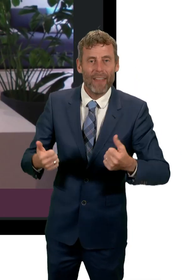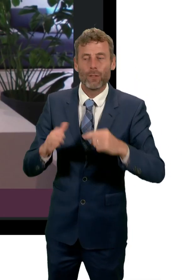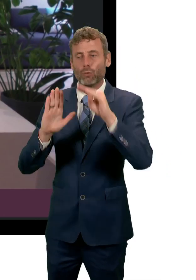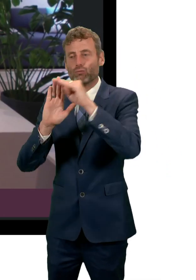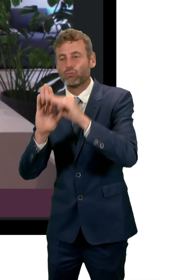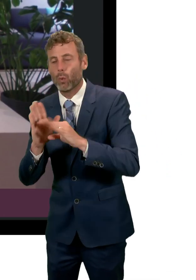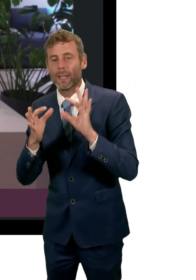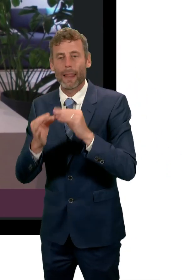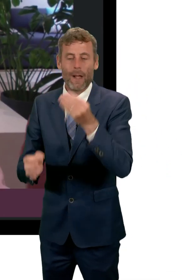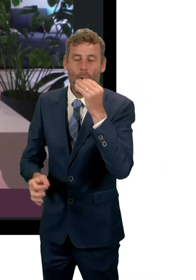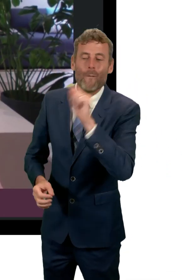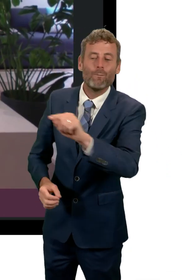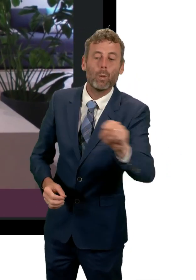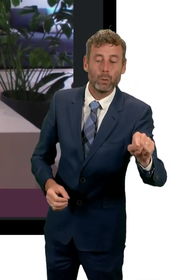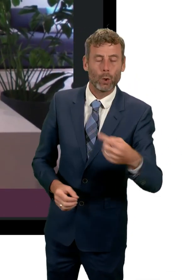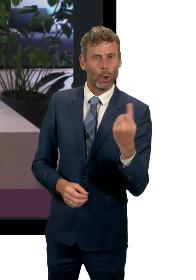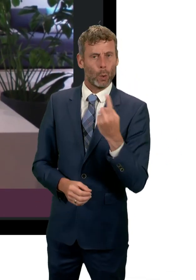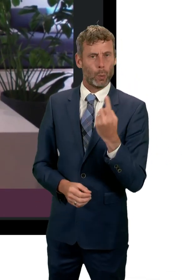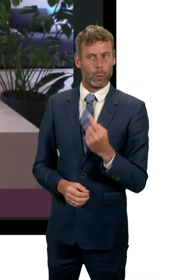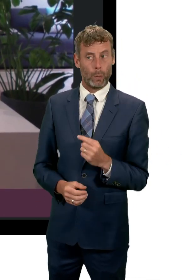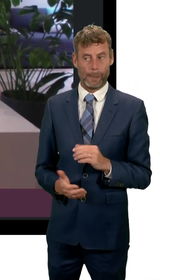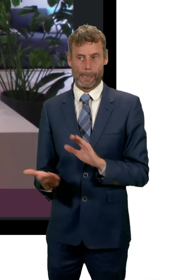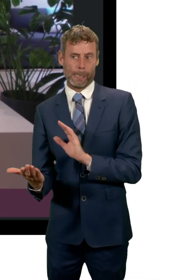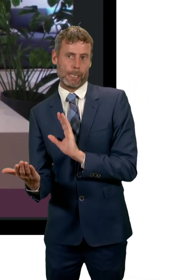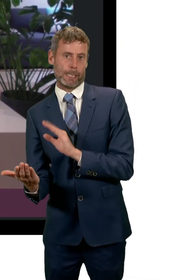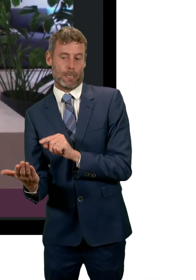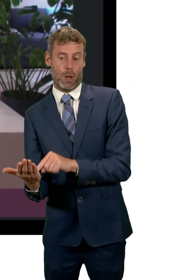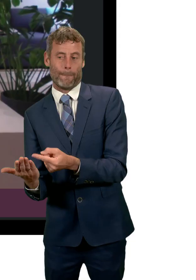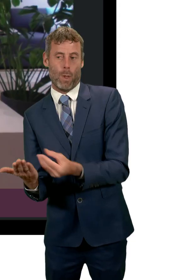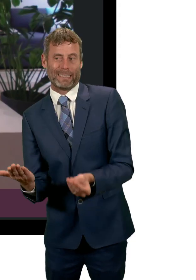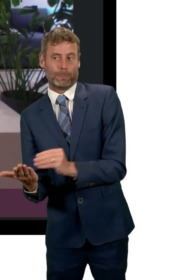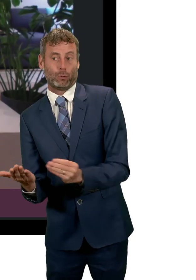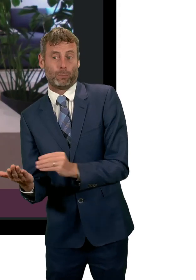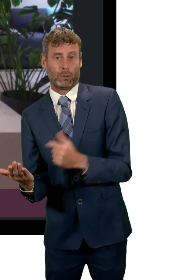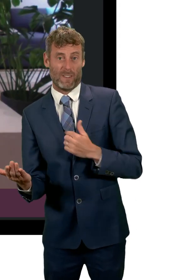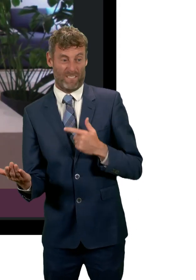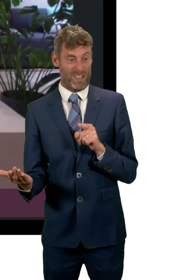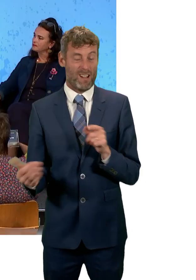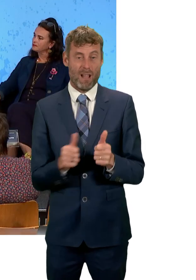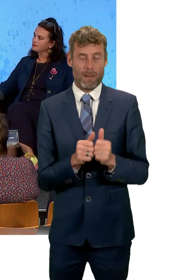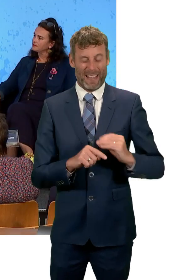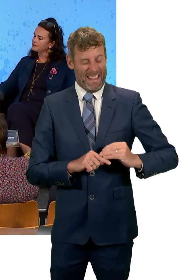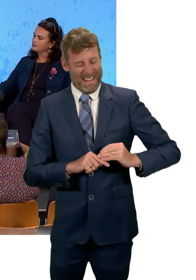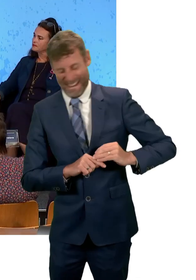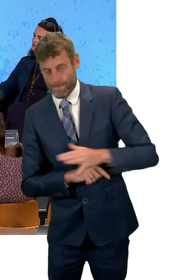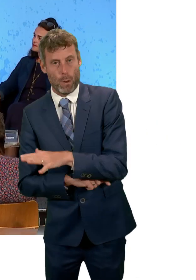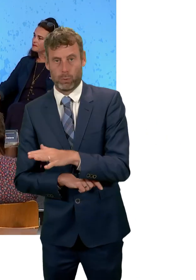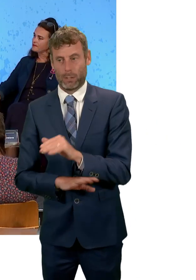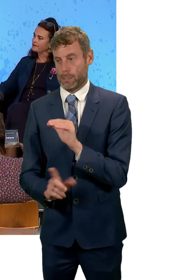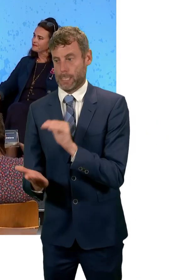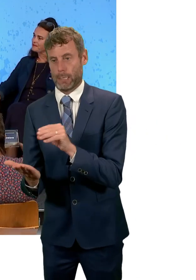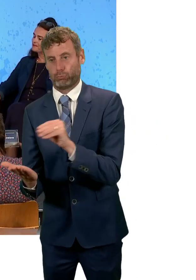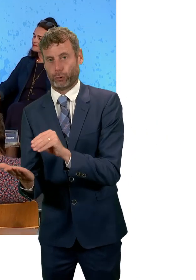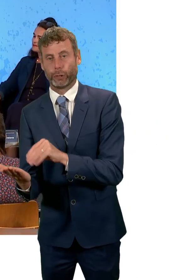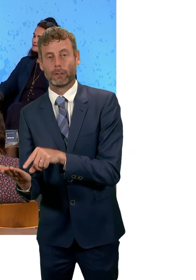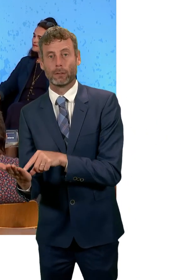have. But within that, we need to treat and we need to prevent. Okay, thank you. So before we come to the audience, I'm